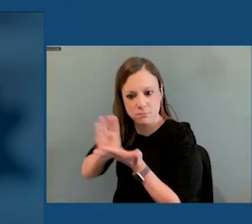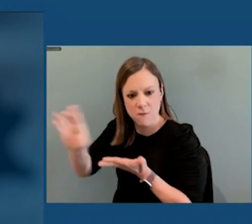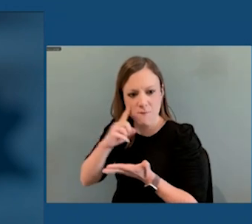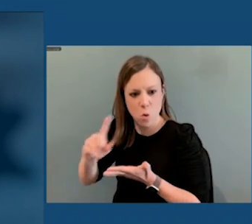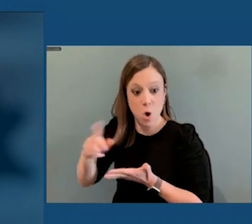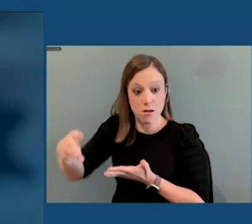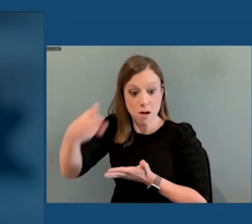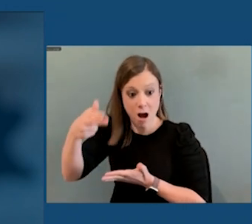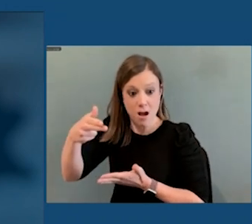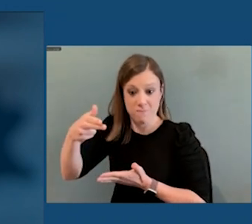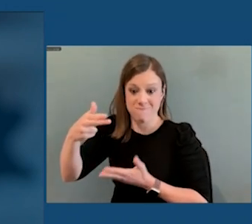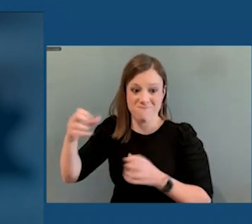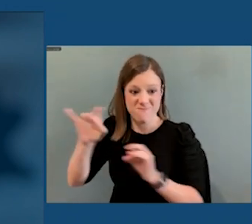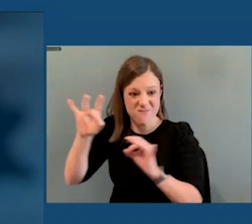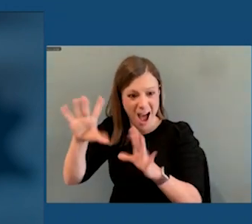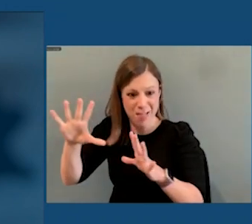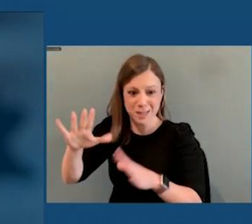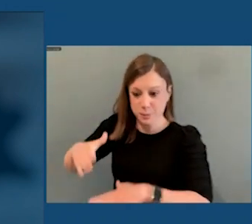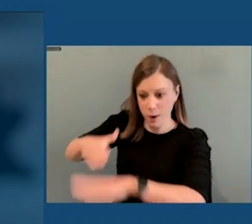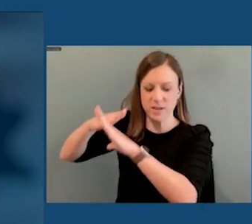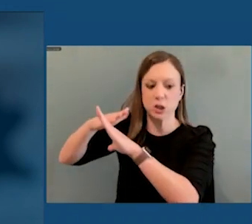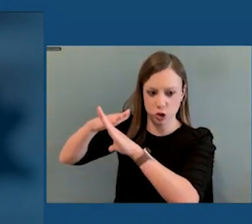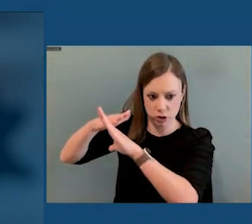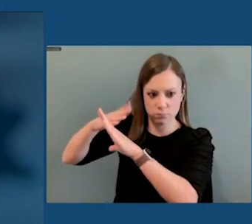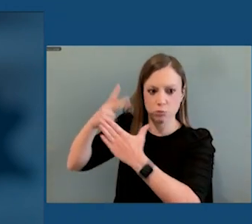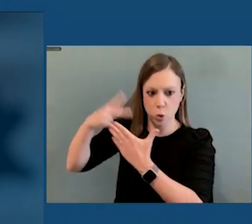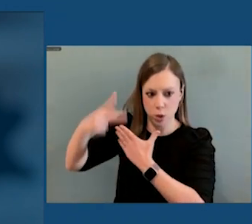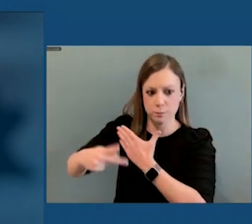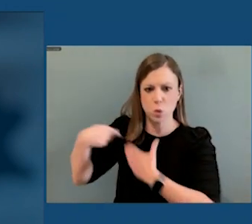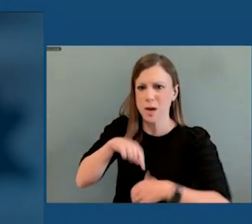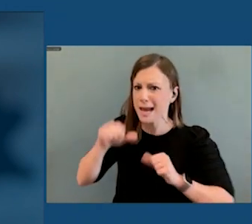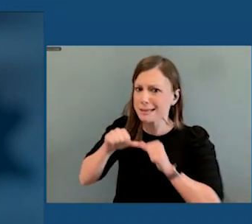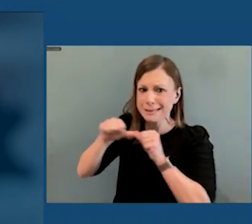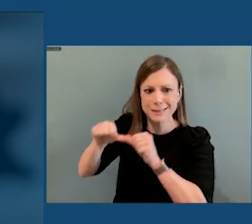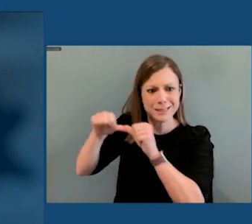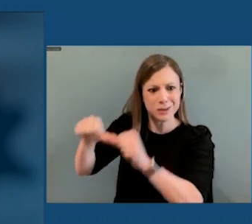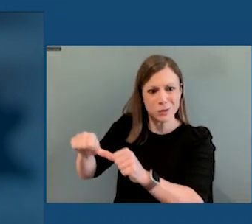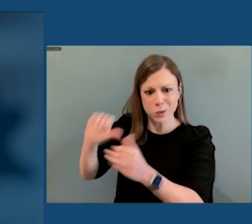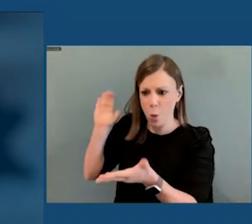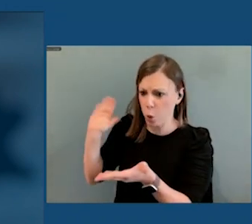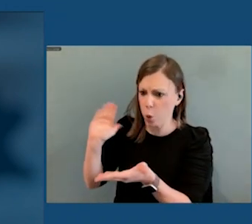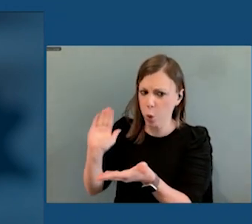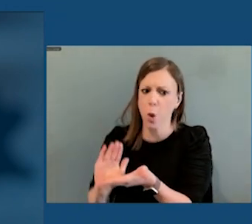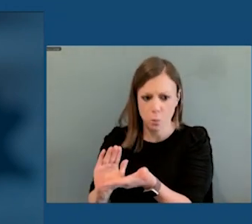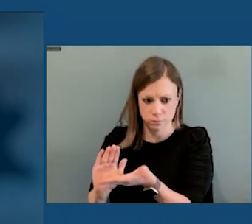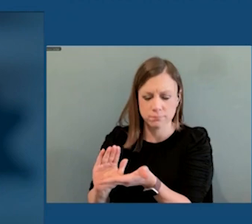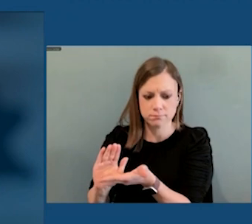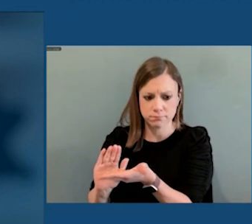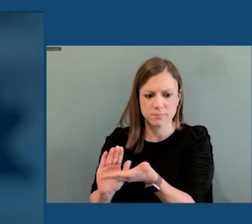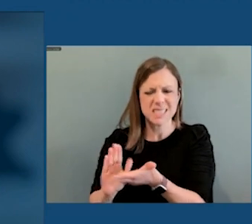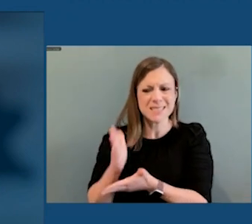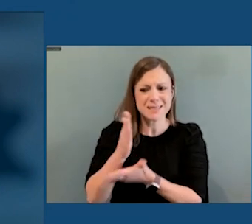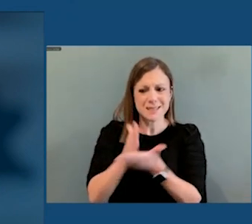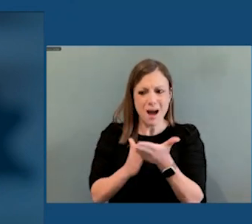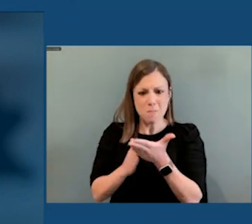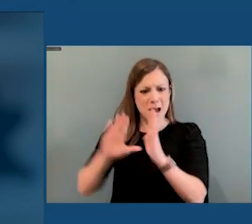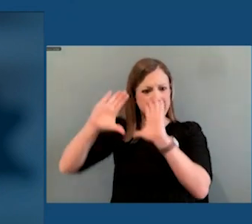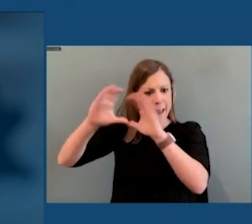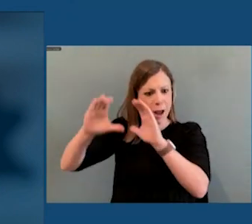continue these proven efforts. We all know there's certain categories of crime that remain stubbornly